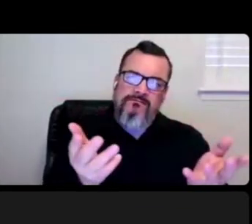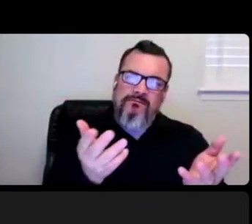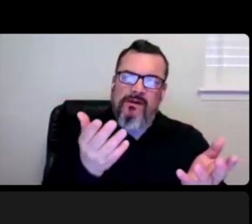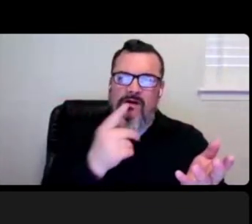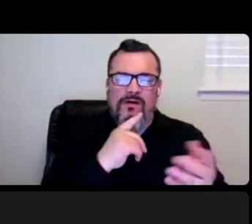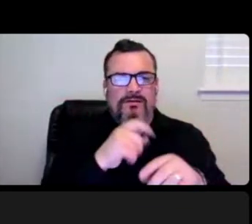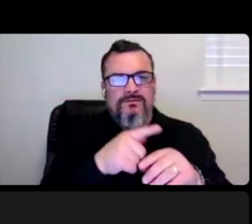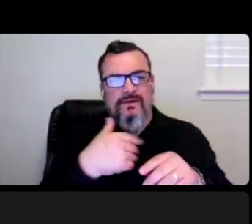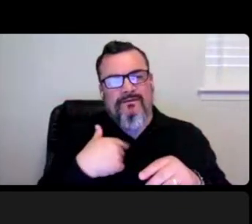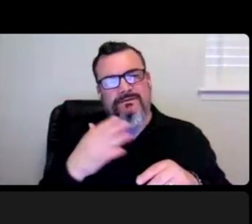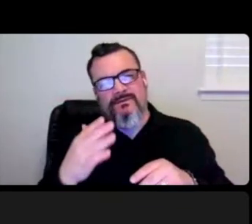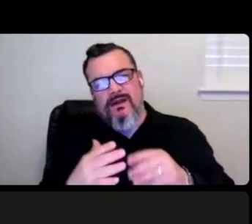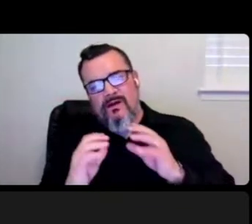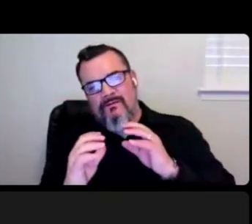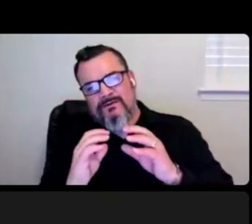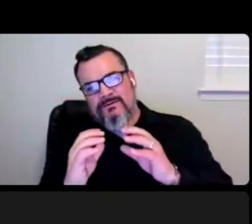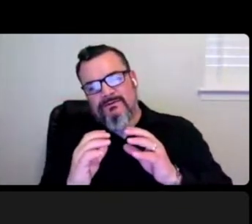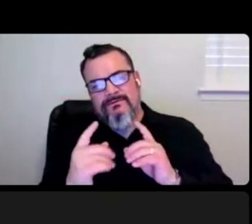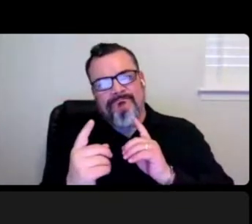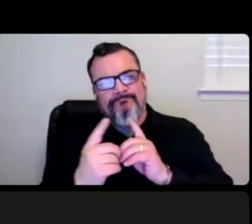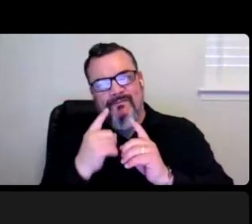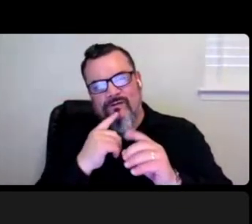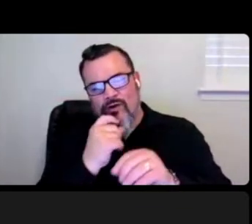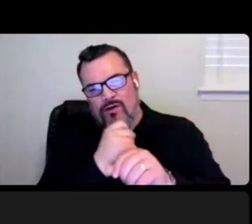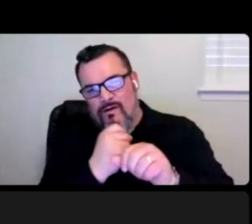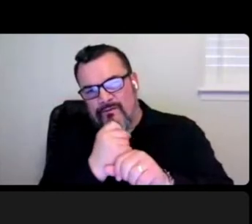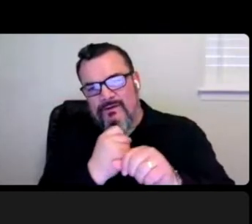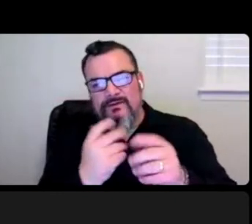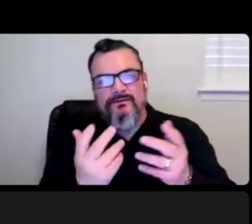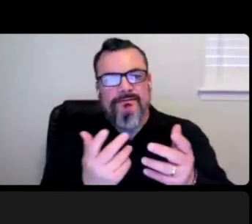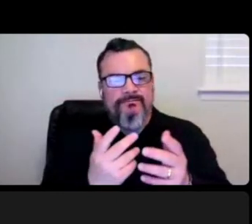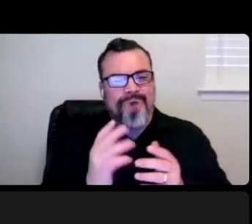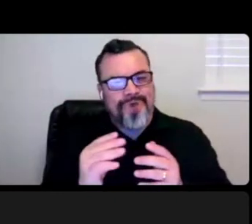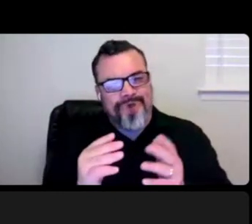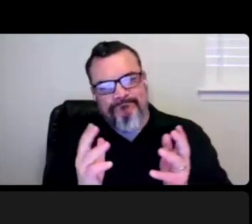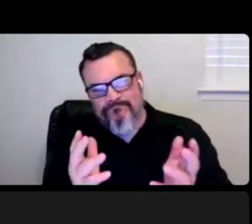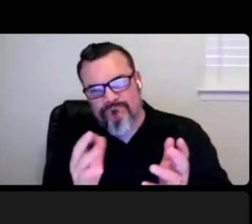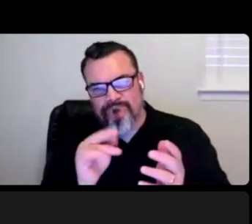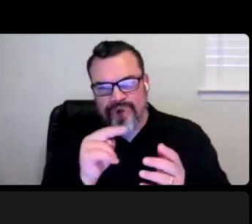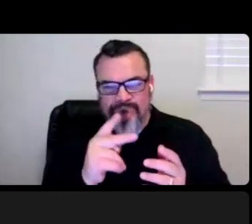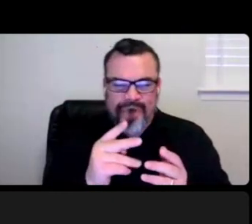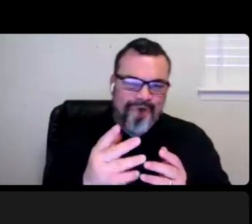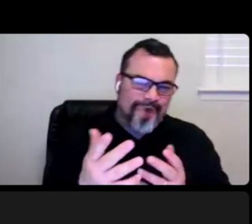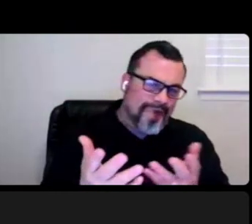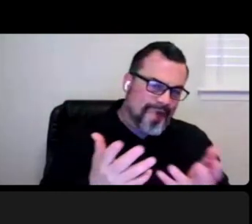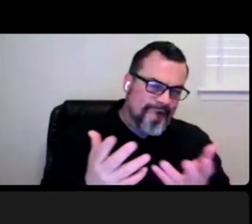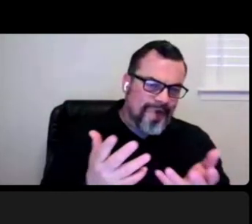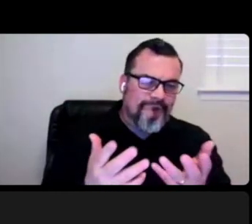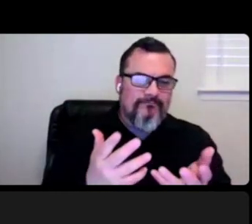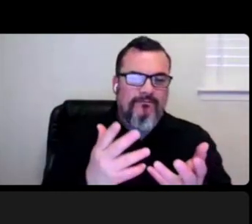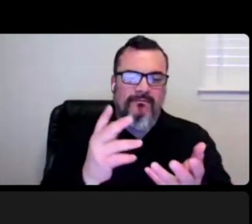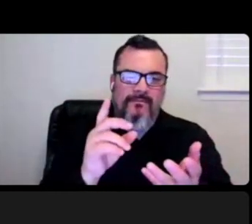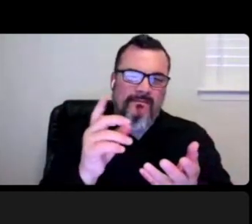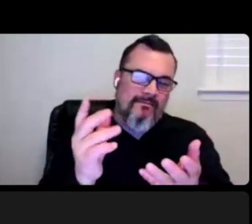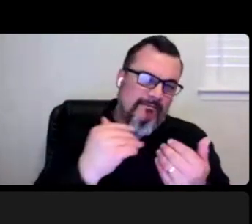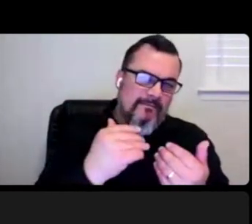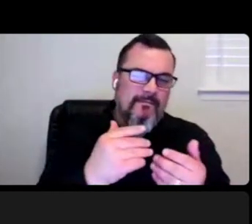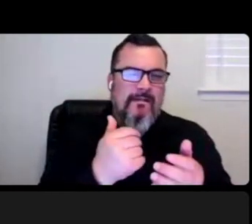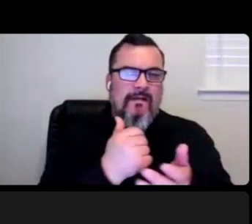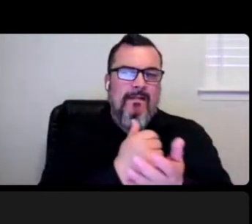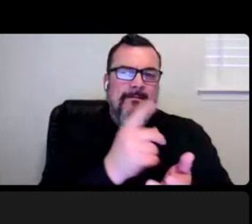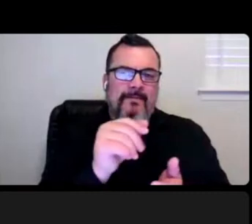have that side conversation, to meet somebody for coffee, to talk to Frank and say, Frank, we need to get Dan back in line on this